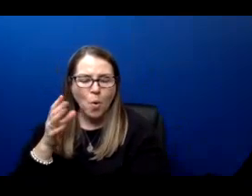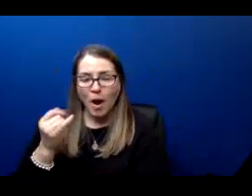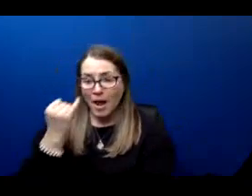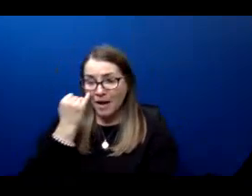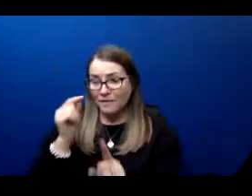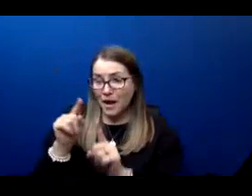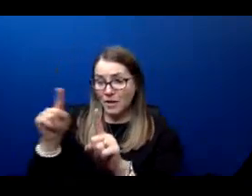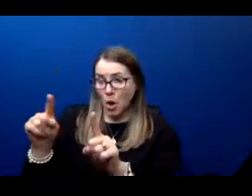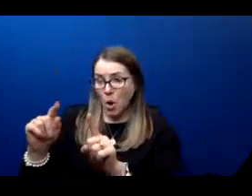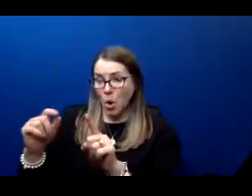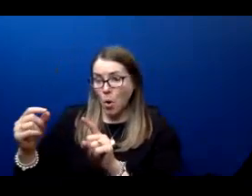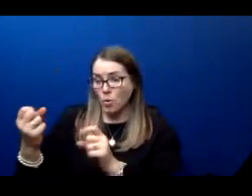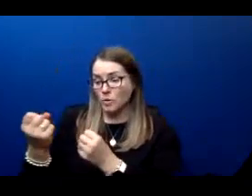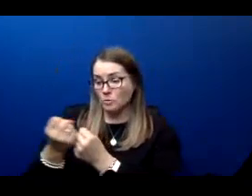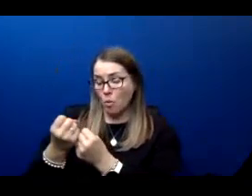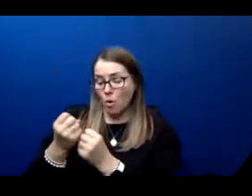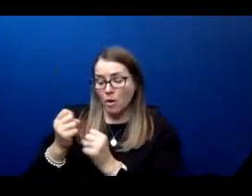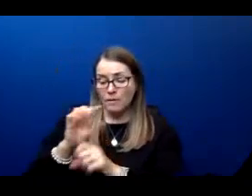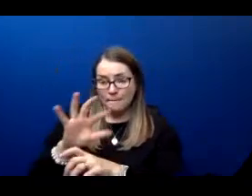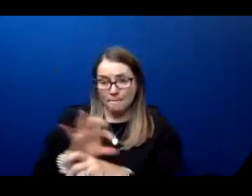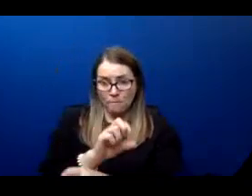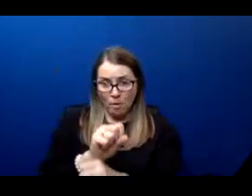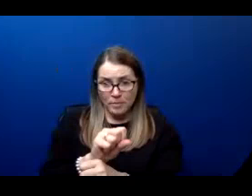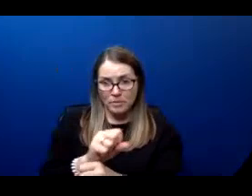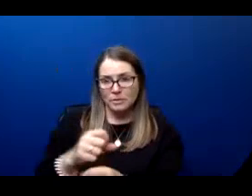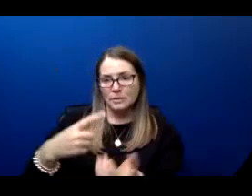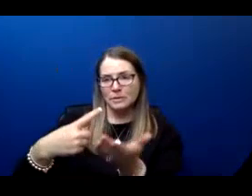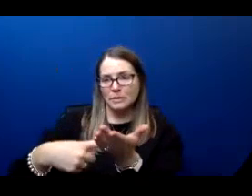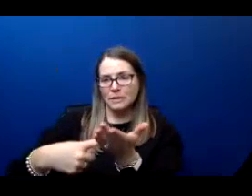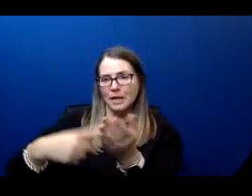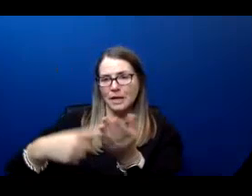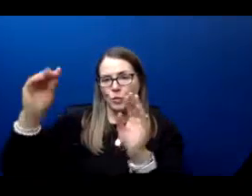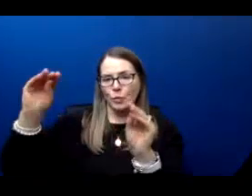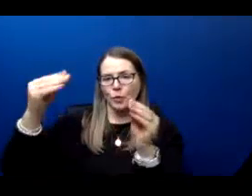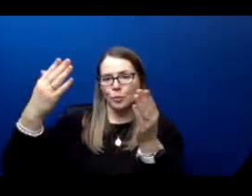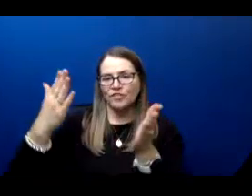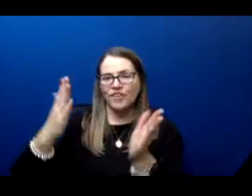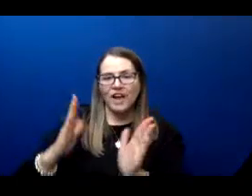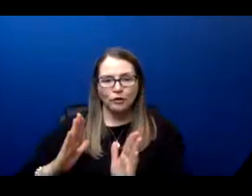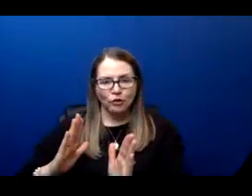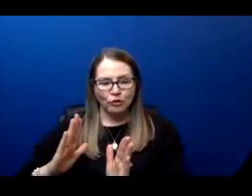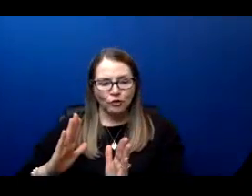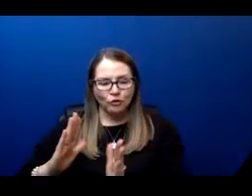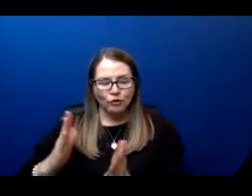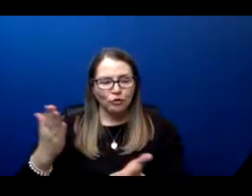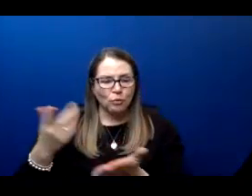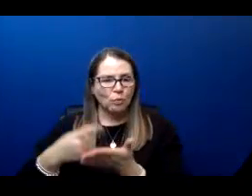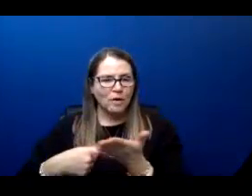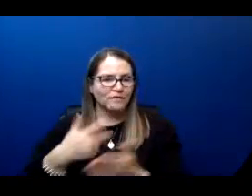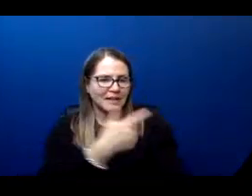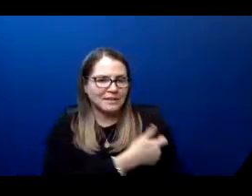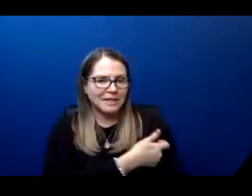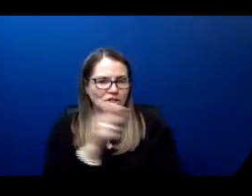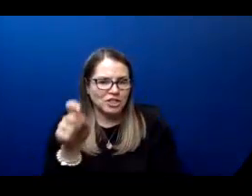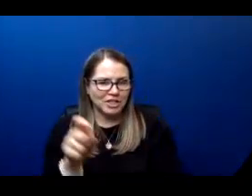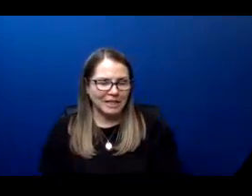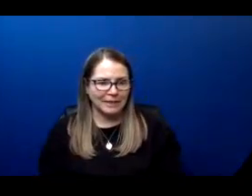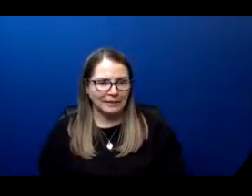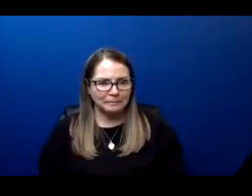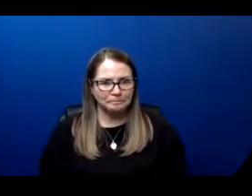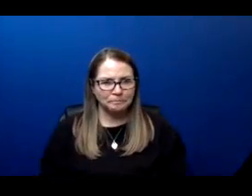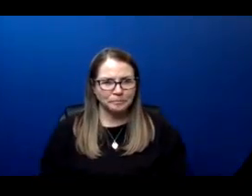her appointments, like hey, discuss with the provider like what are like some of the vaccinations that she may need. Then we